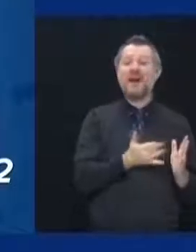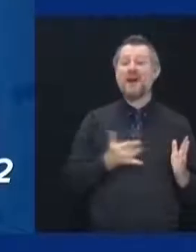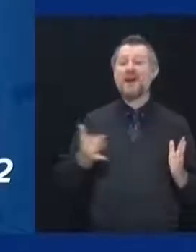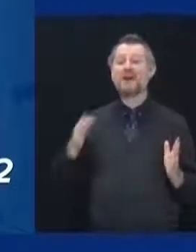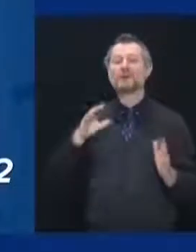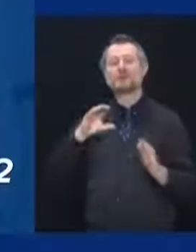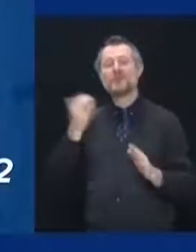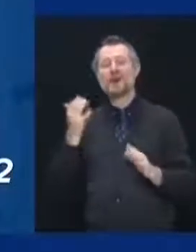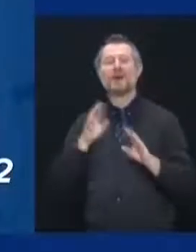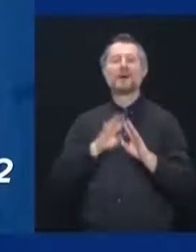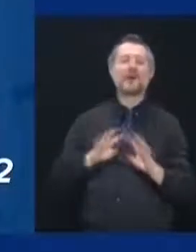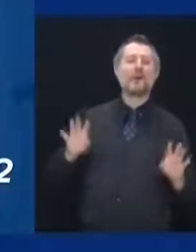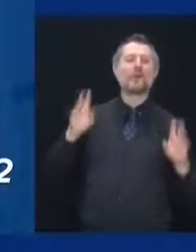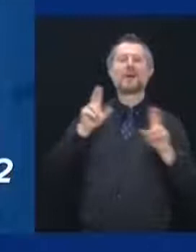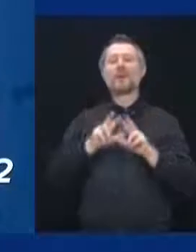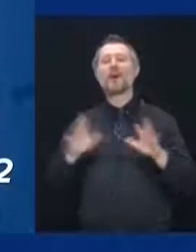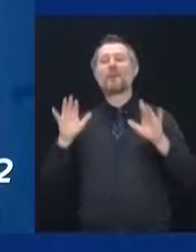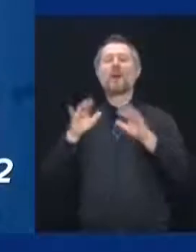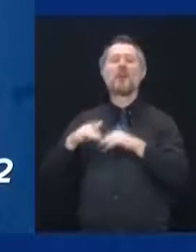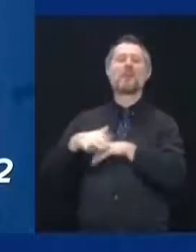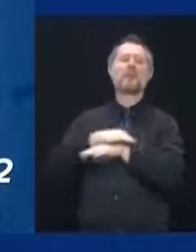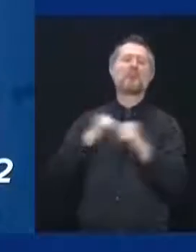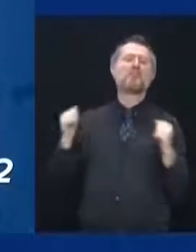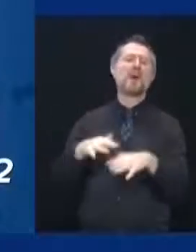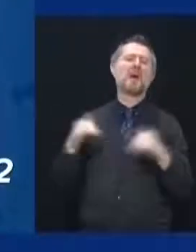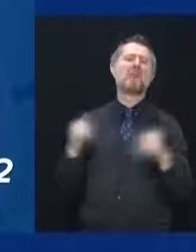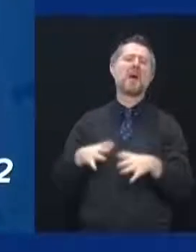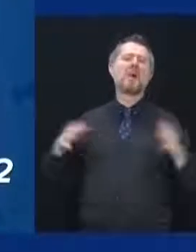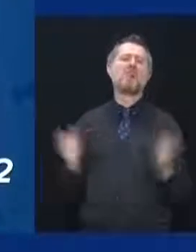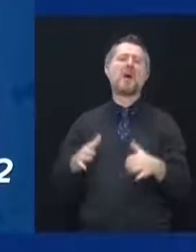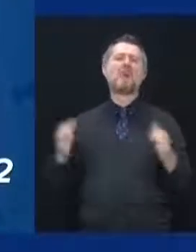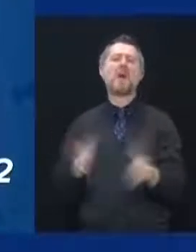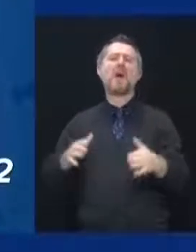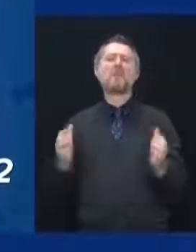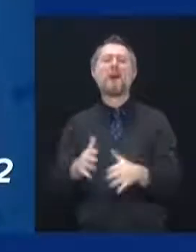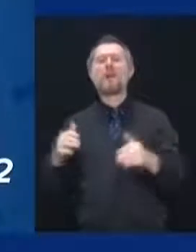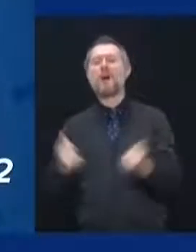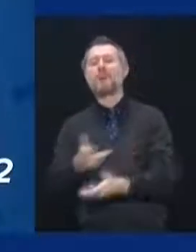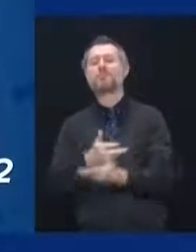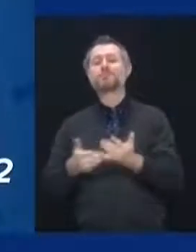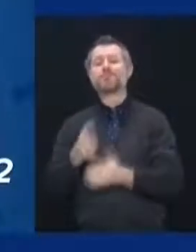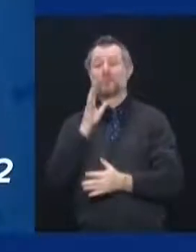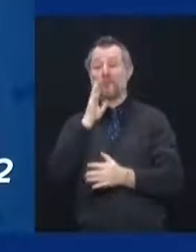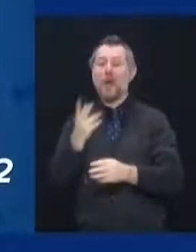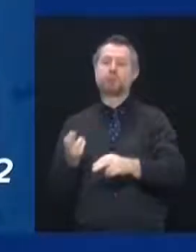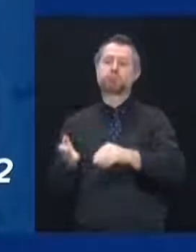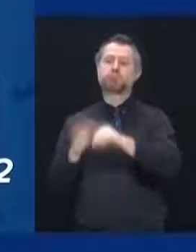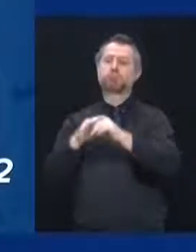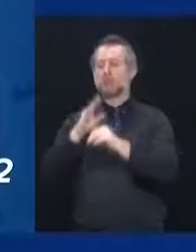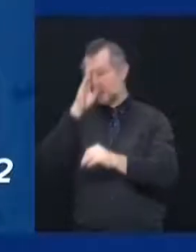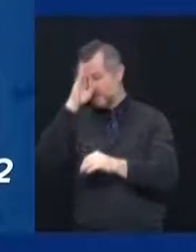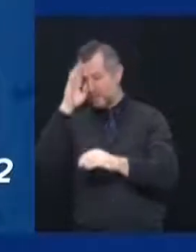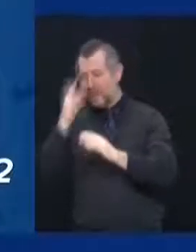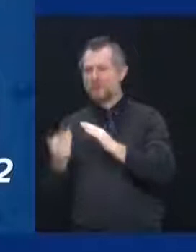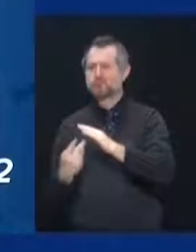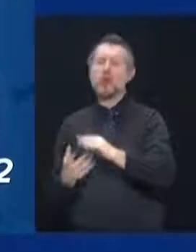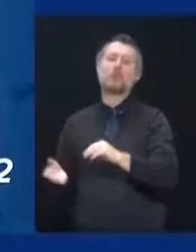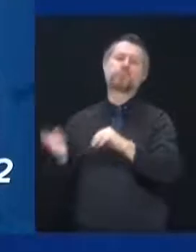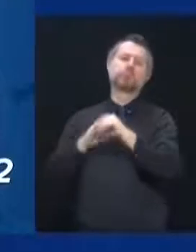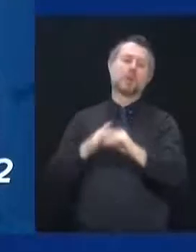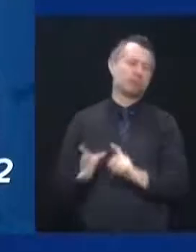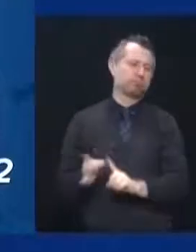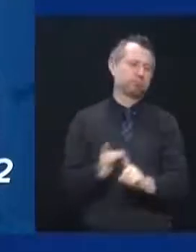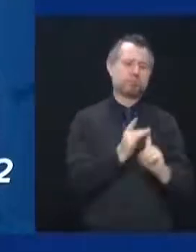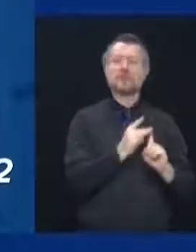increase social activity. Activity increases, hospitalizations increase, infection rate increases.